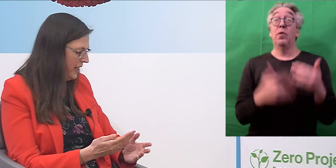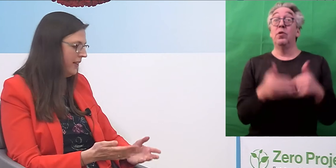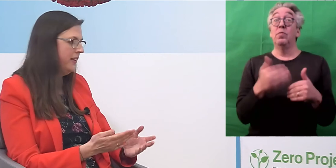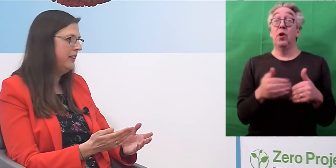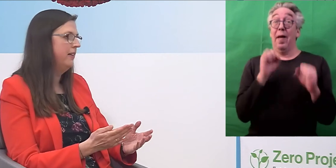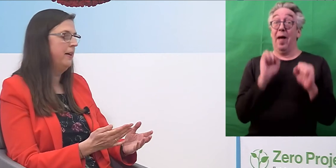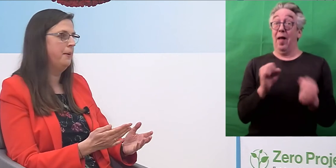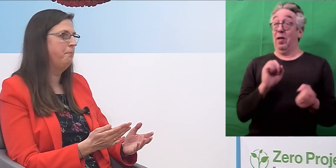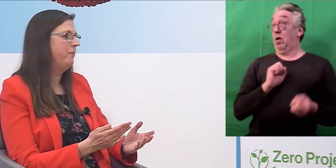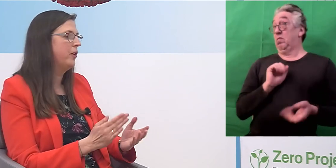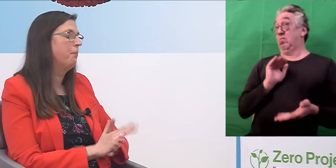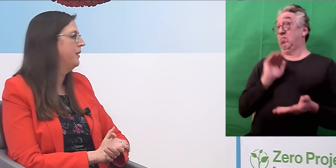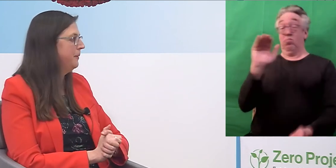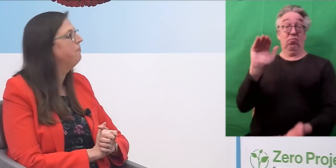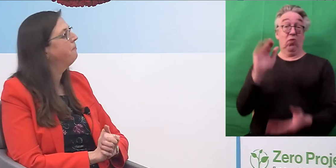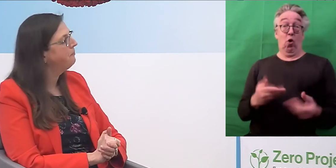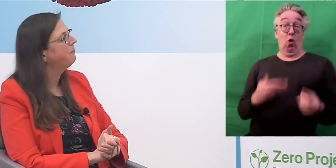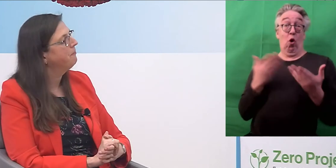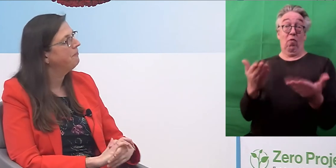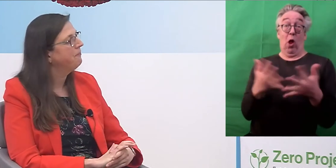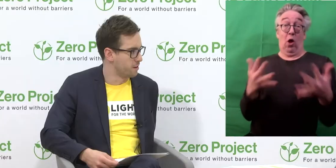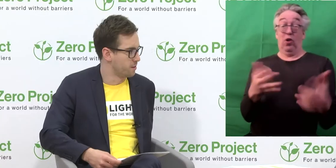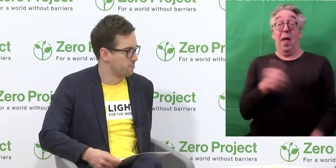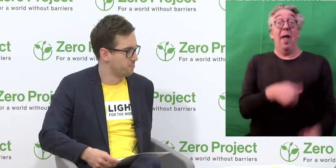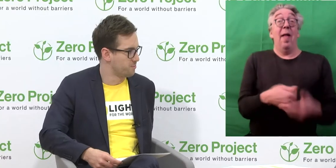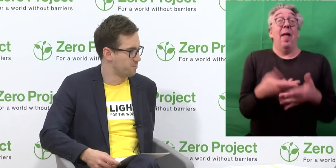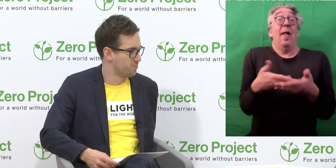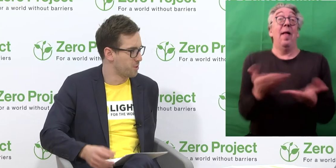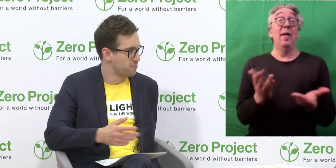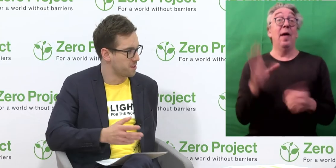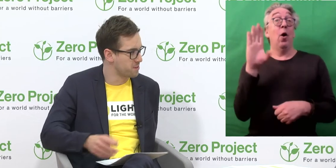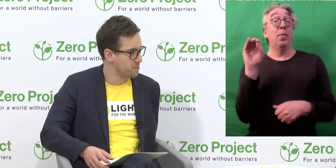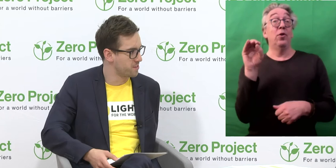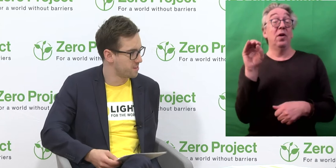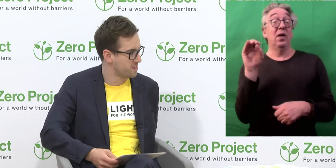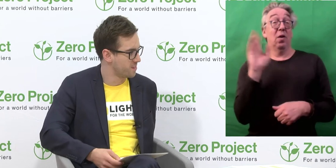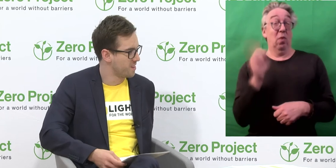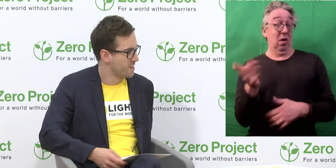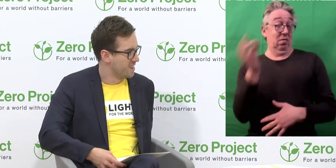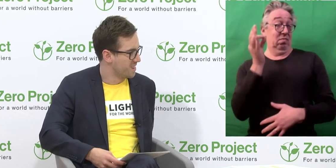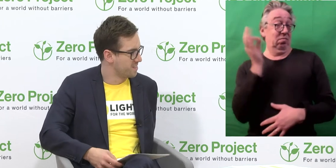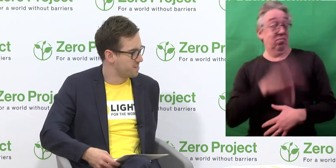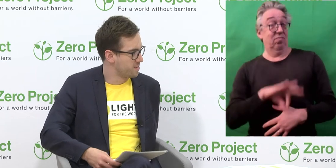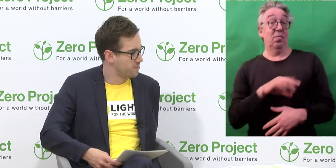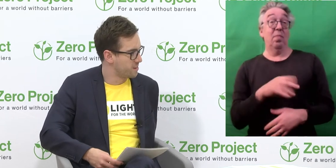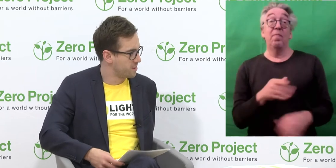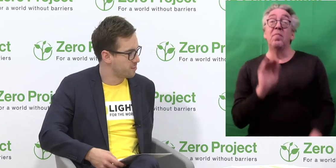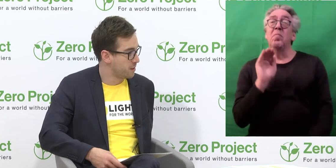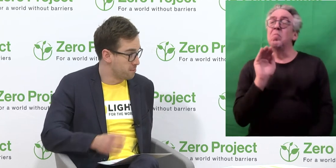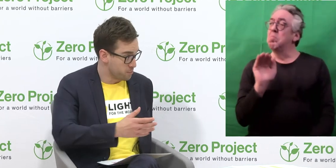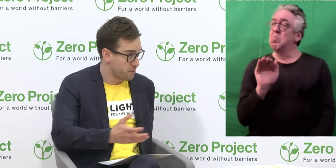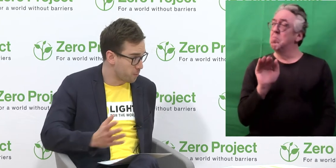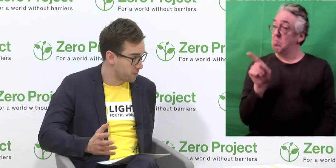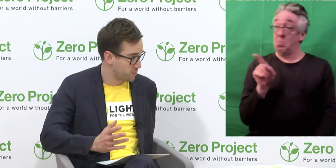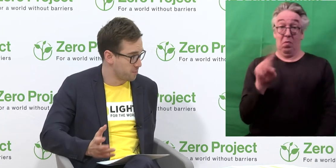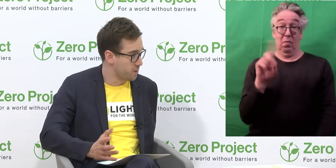to any company. Johanna, do you have some experiences in this regard as well? I